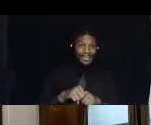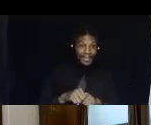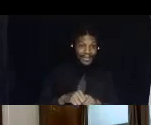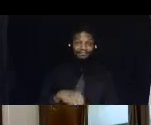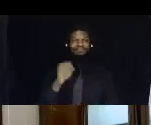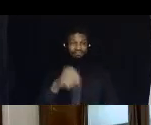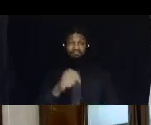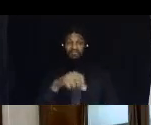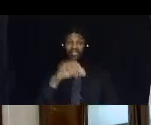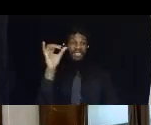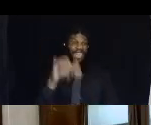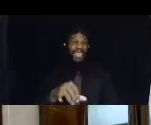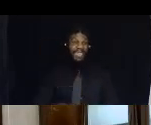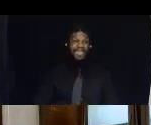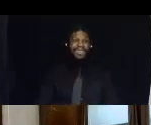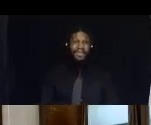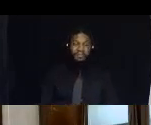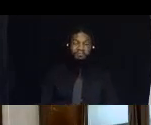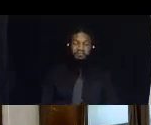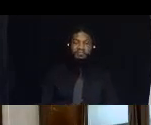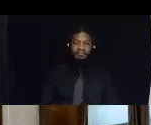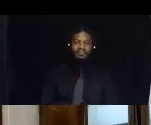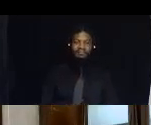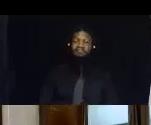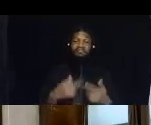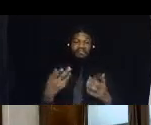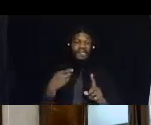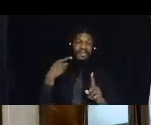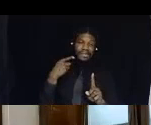So I wouldn't say I have a particular